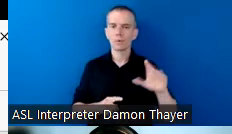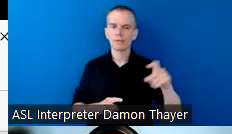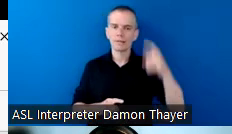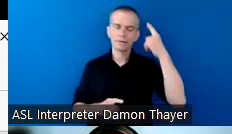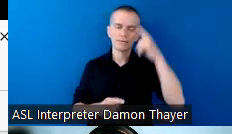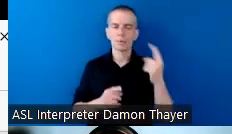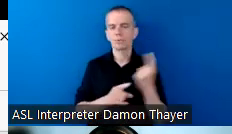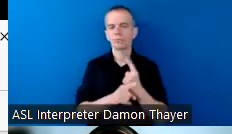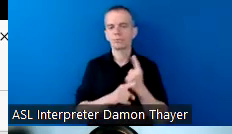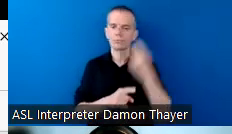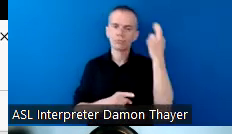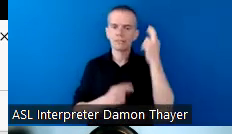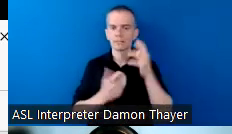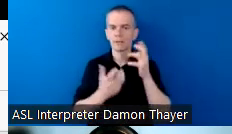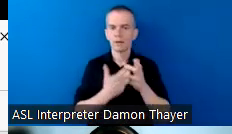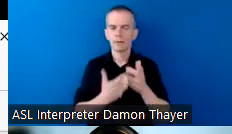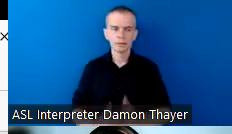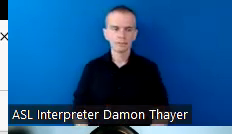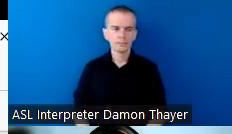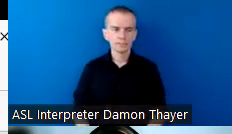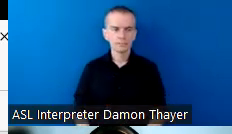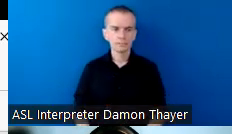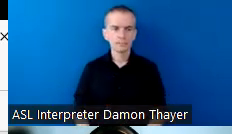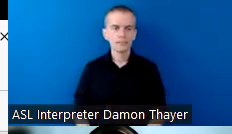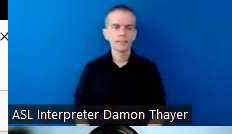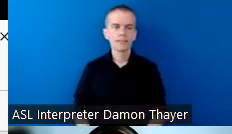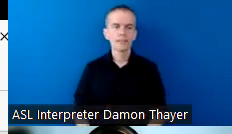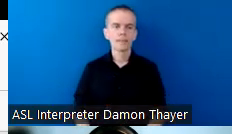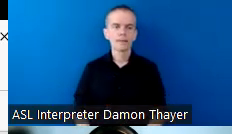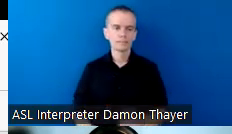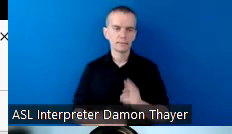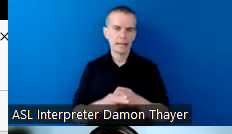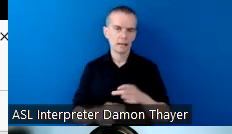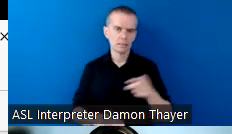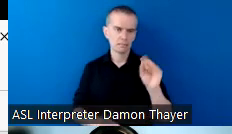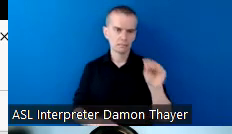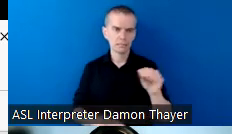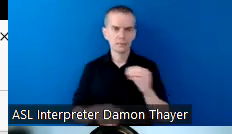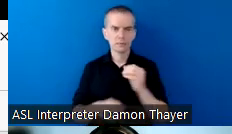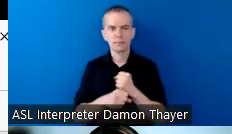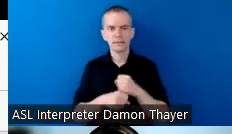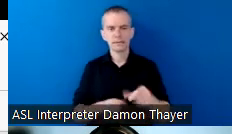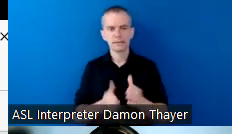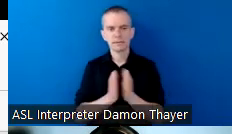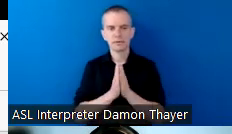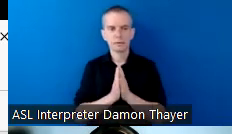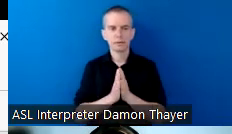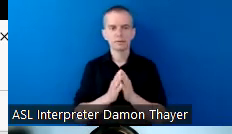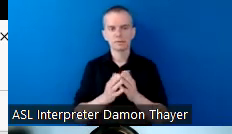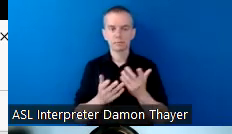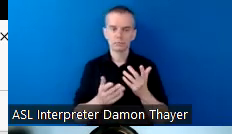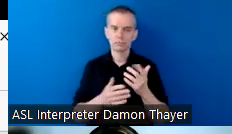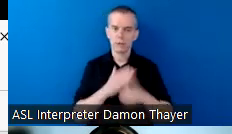reasonable accommodation. This tenant, which their name would go here, makes this request pursuant to the Fair Housing